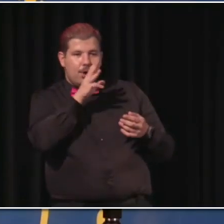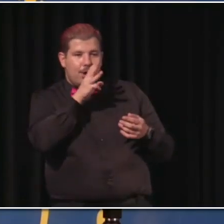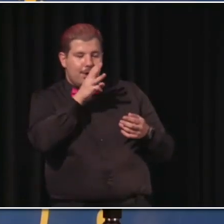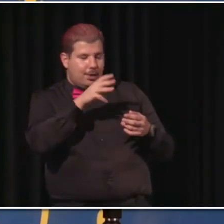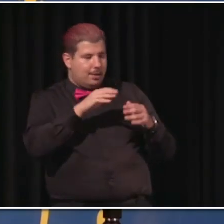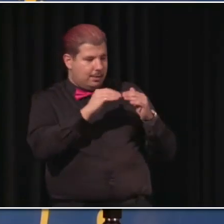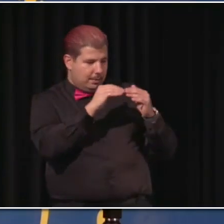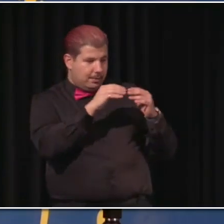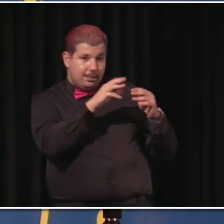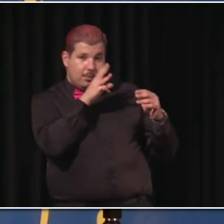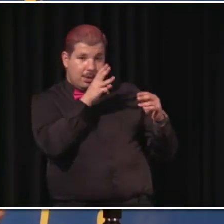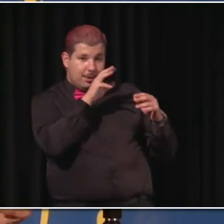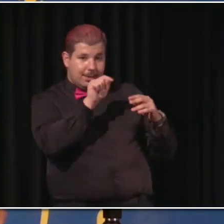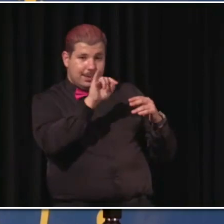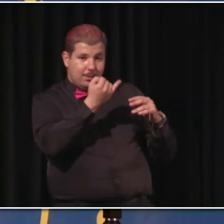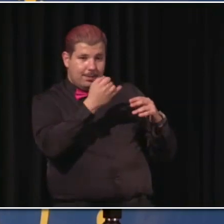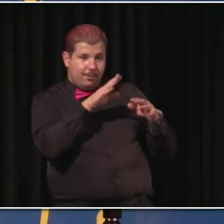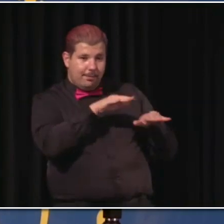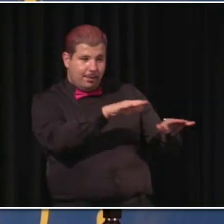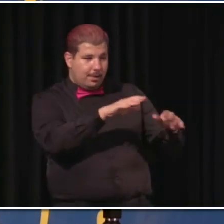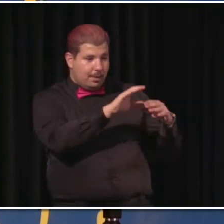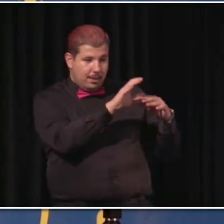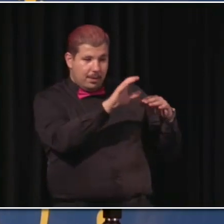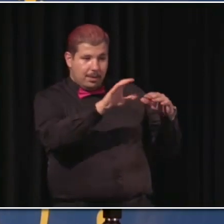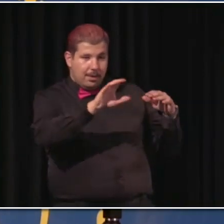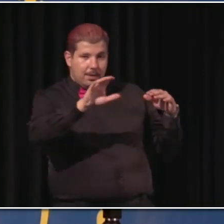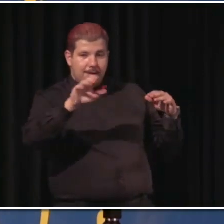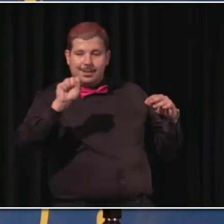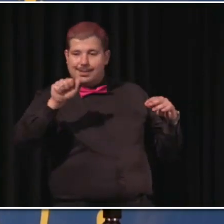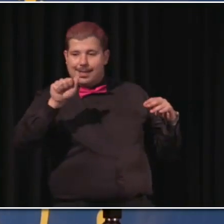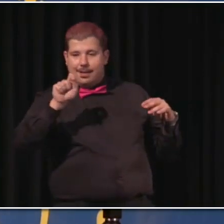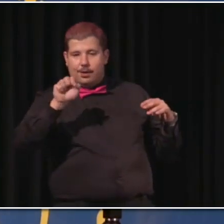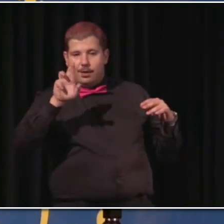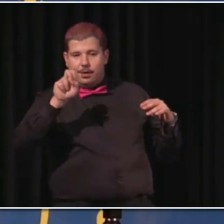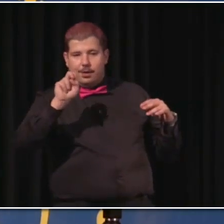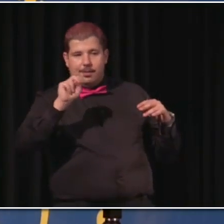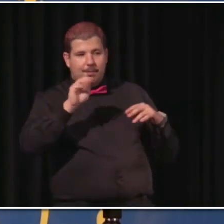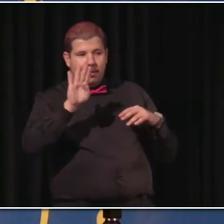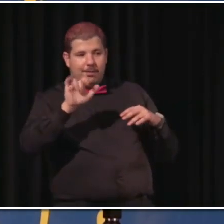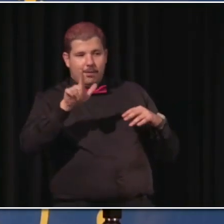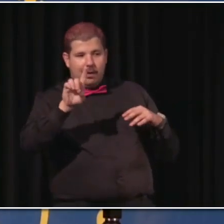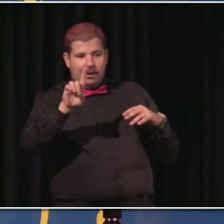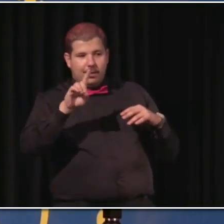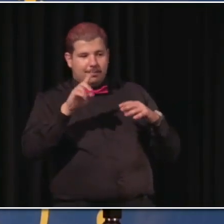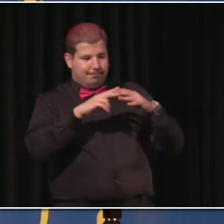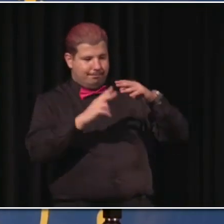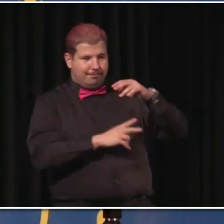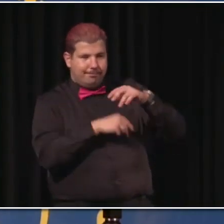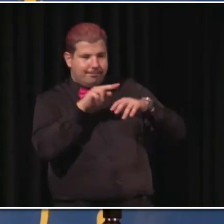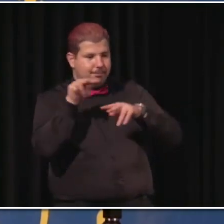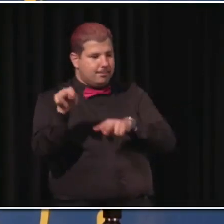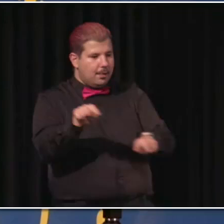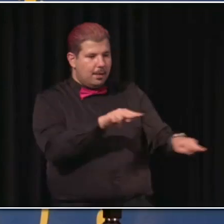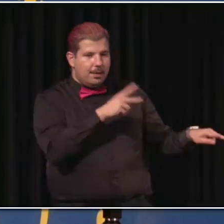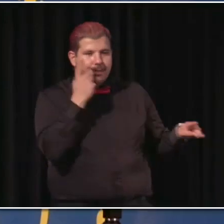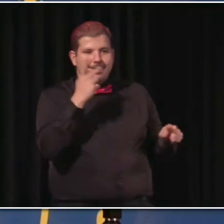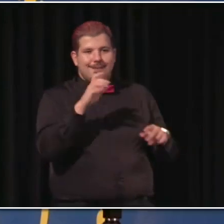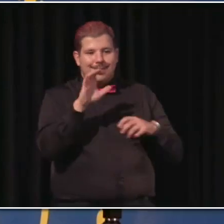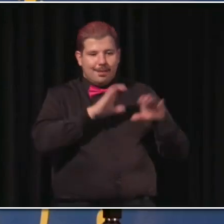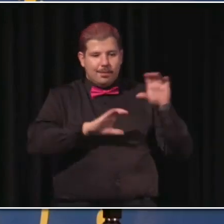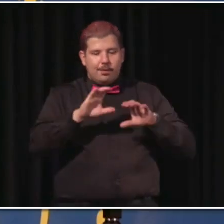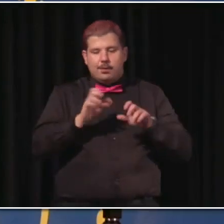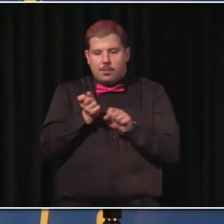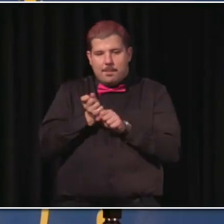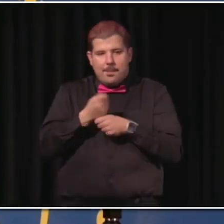River at the Saturn Boulevard overpass. These cancer-causing chemicals were made, sold,